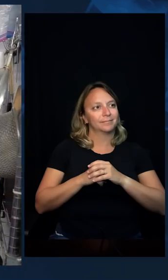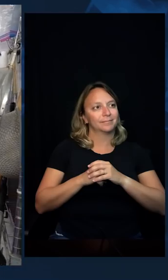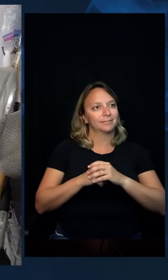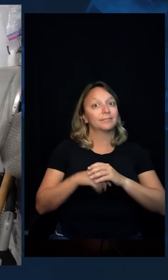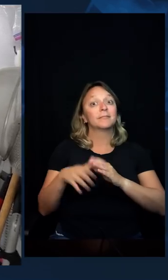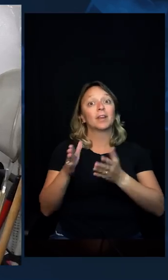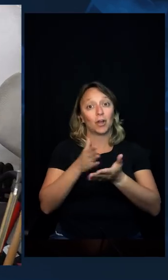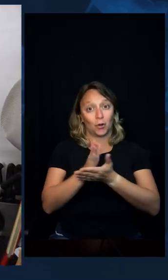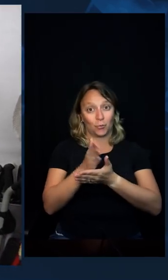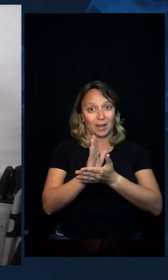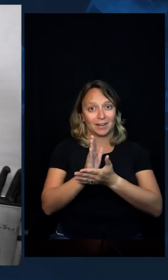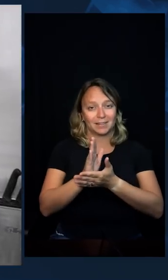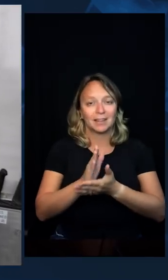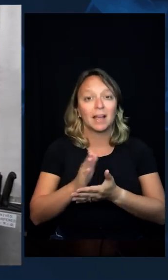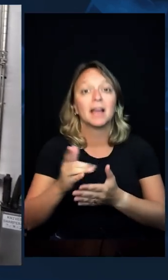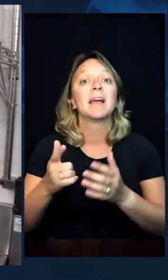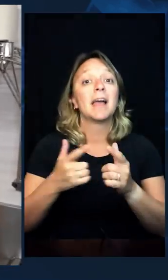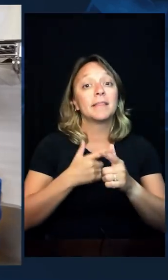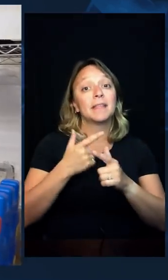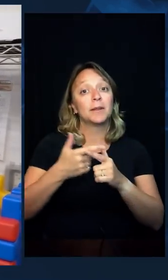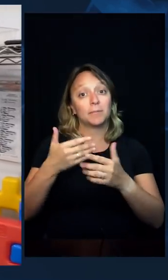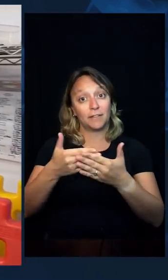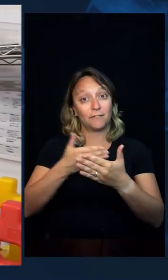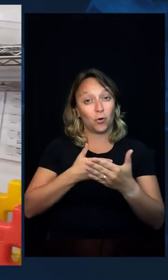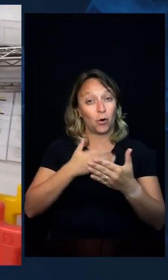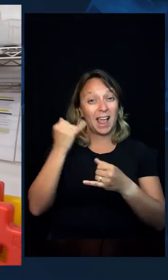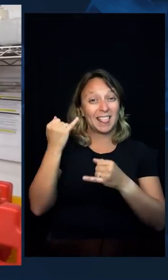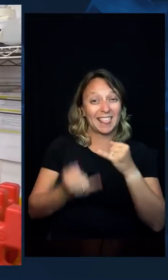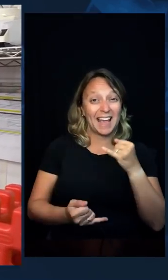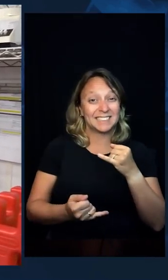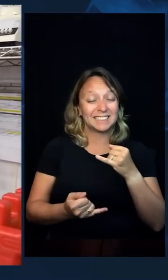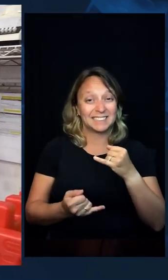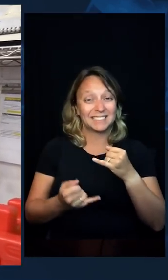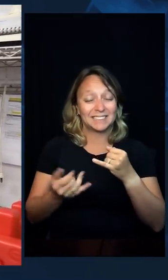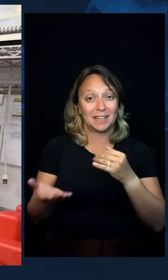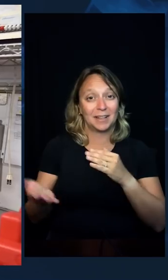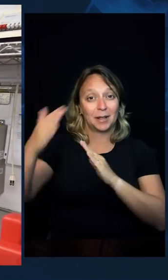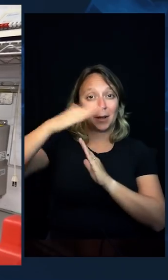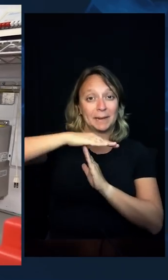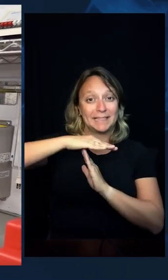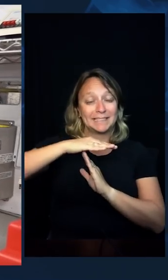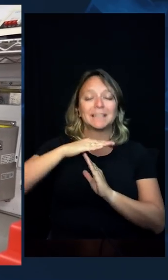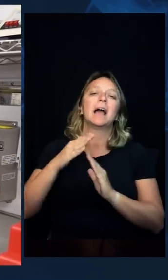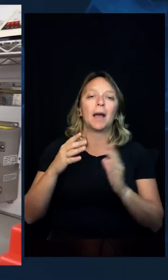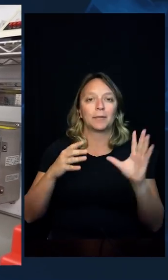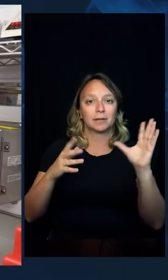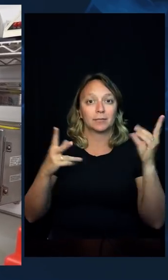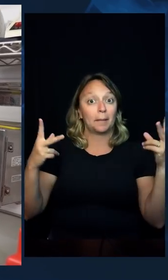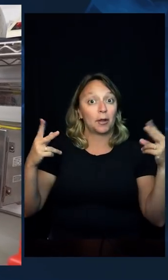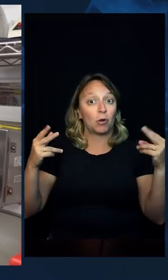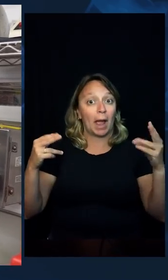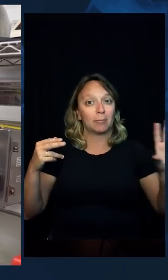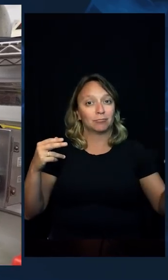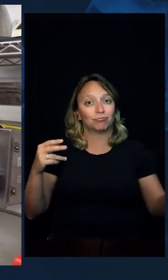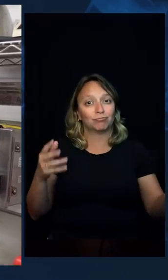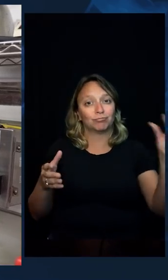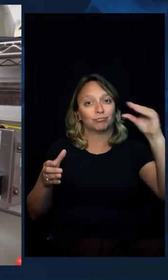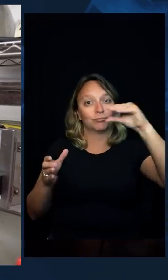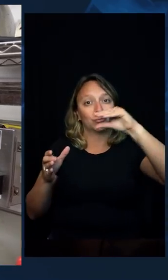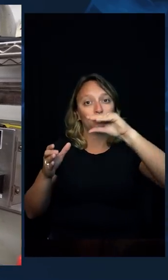All right, and then before I put that last piece on, that's when I'm gonna go ahead and grab my little crab here. And I'm going to just go